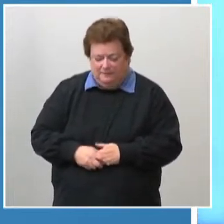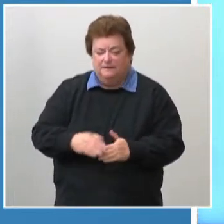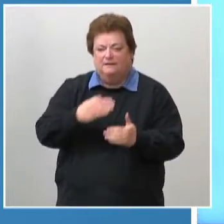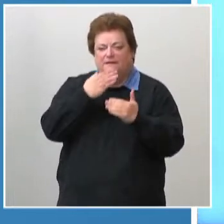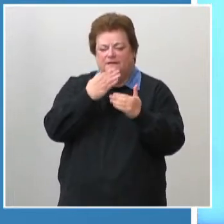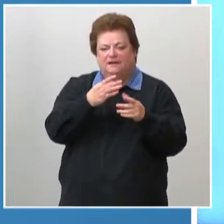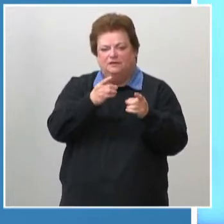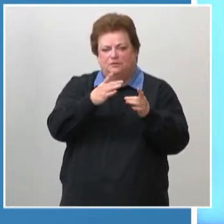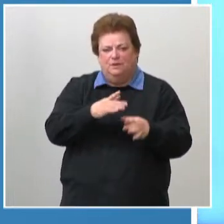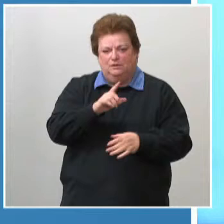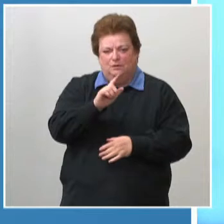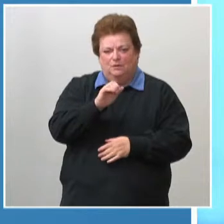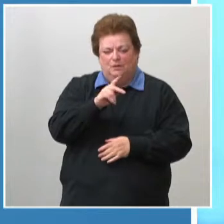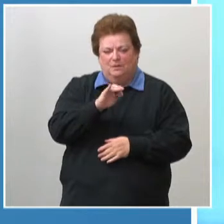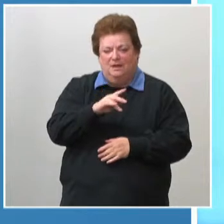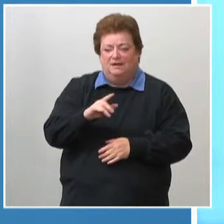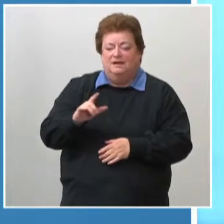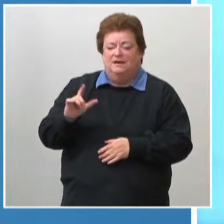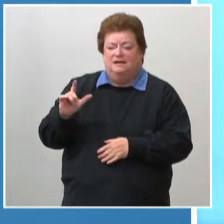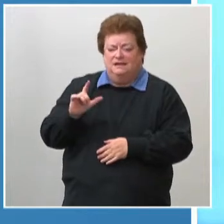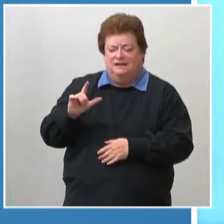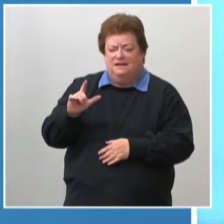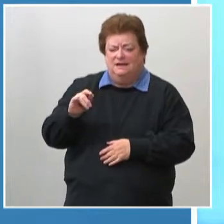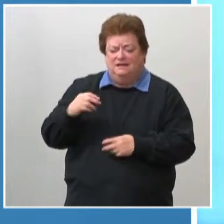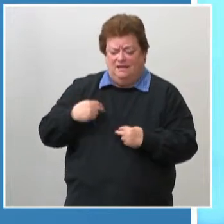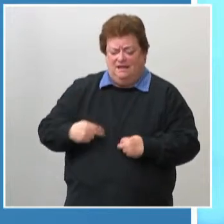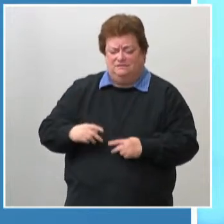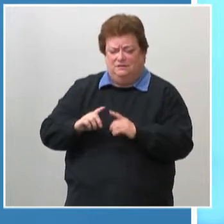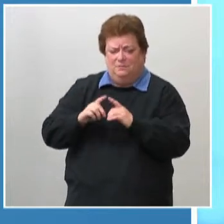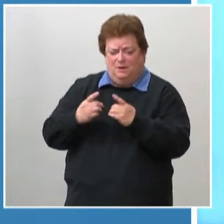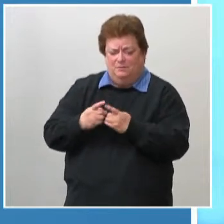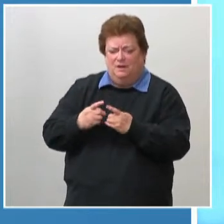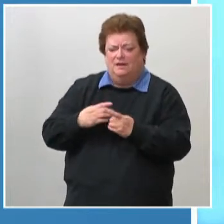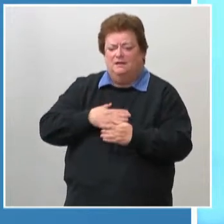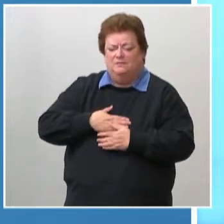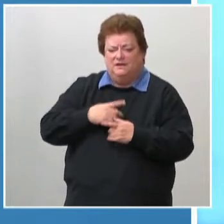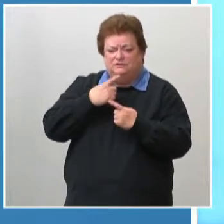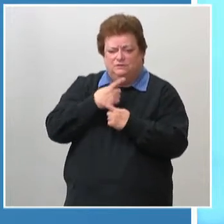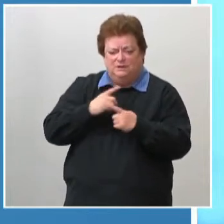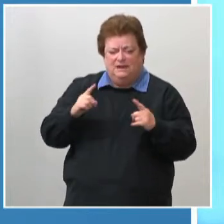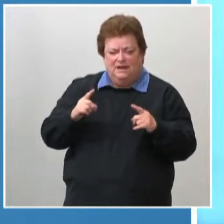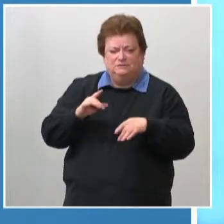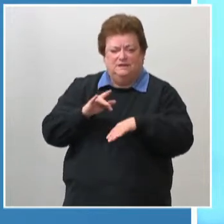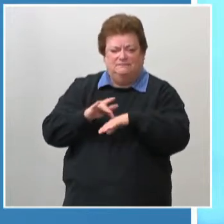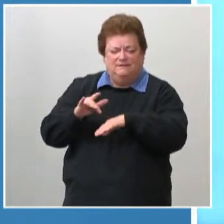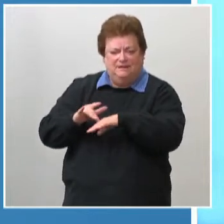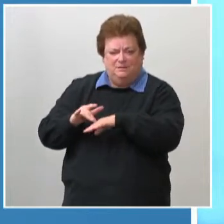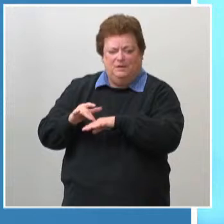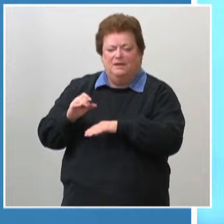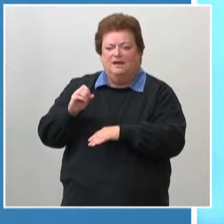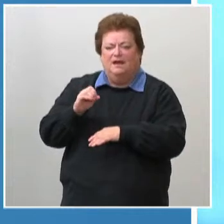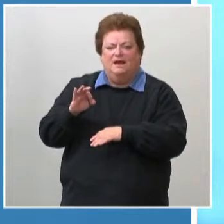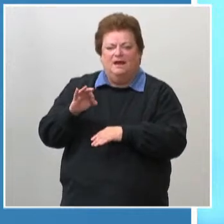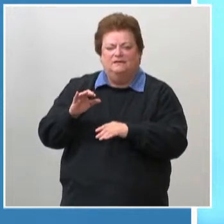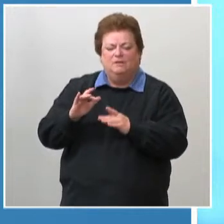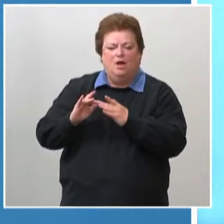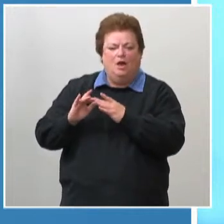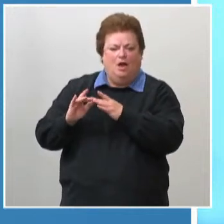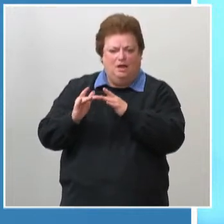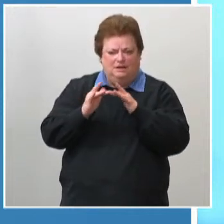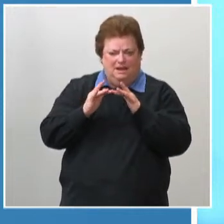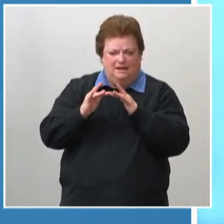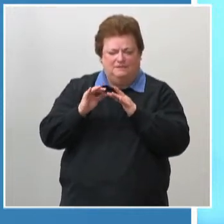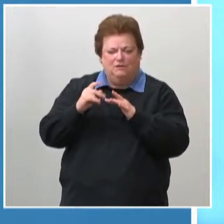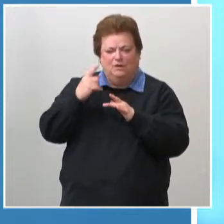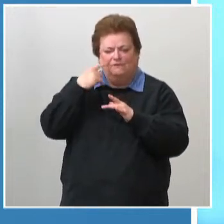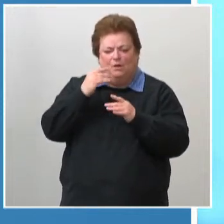Thank you, Director Lopez. The Lincoln-Lancaster County Health Department is pleased to announce the availability of an online form for reporting